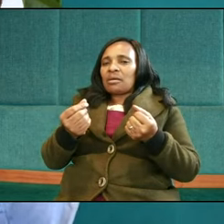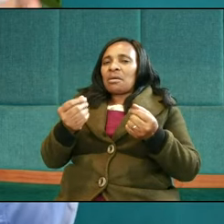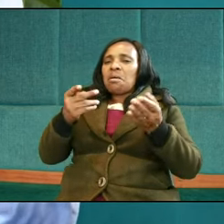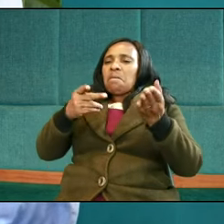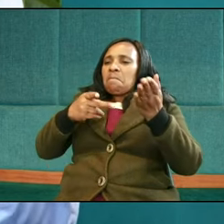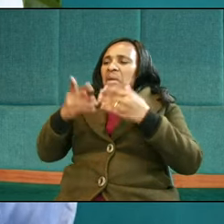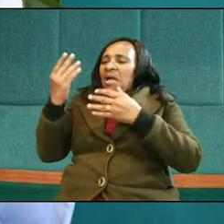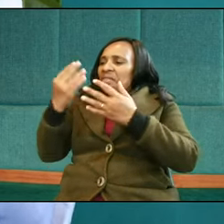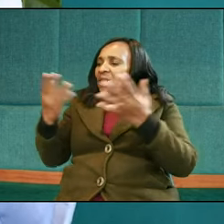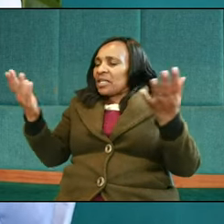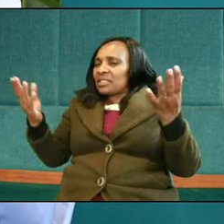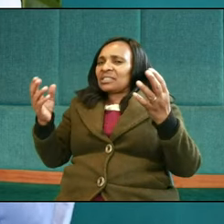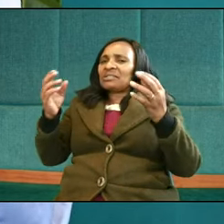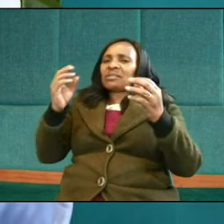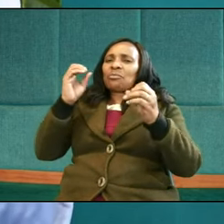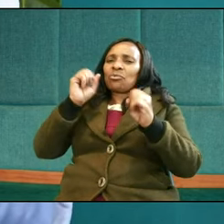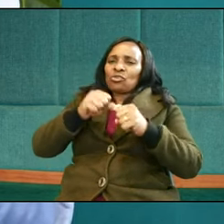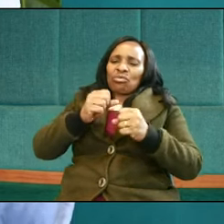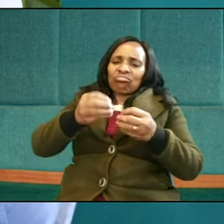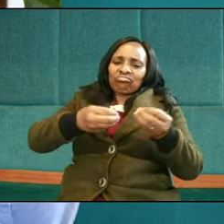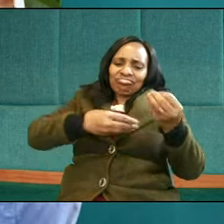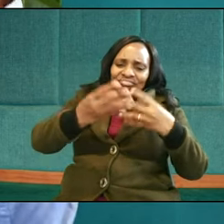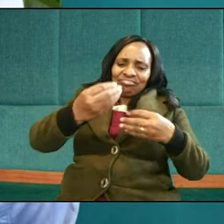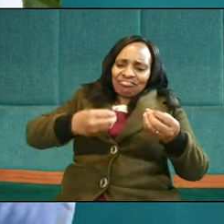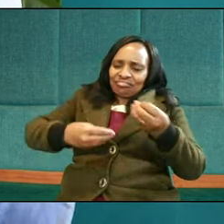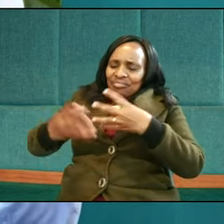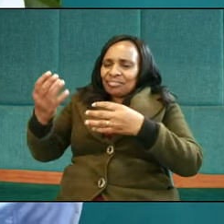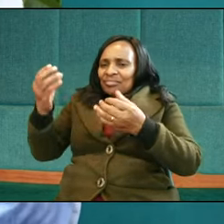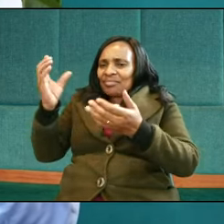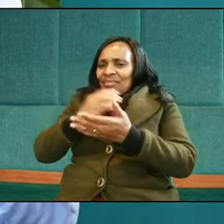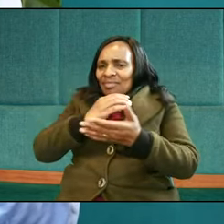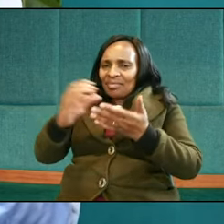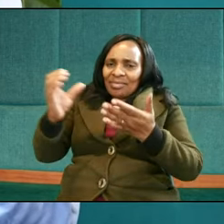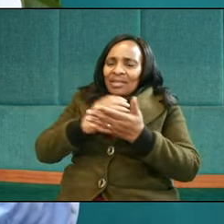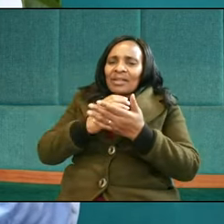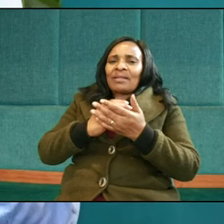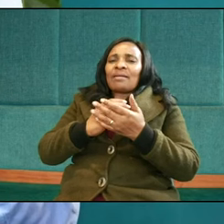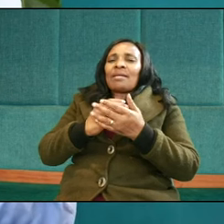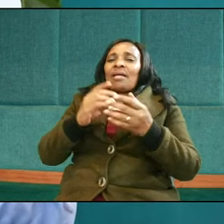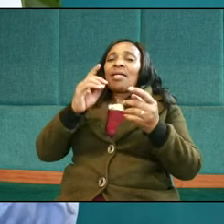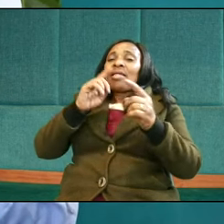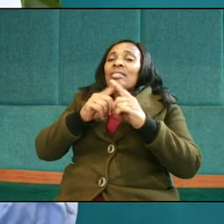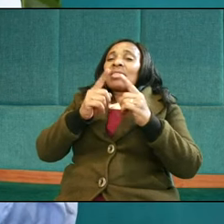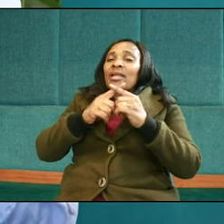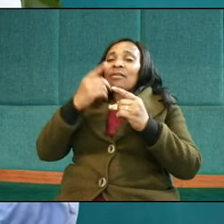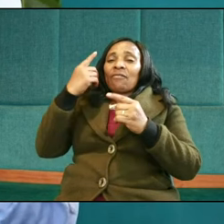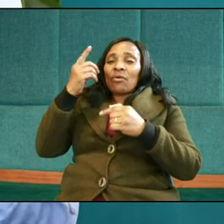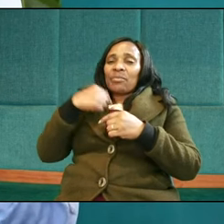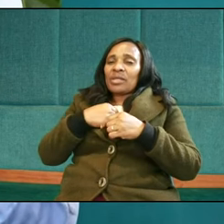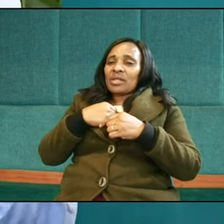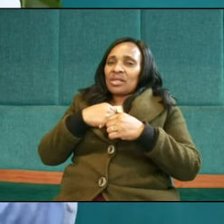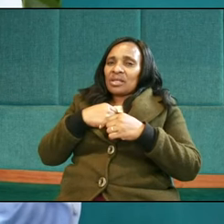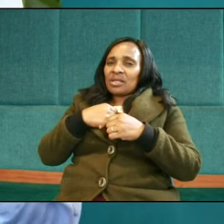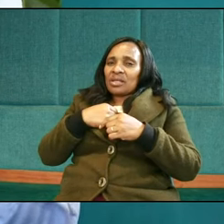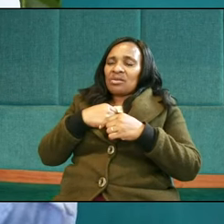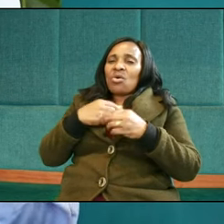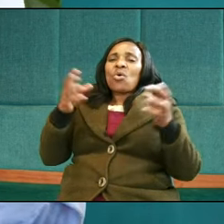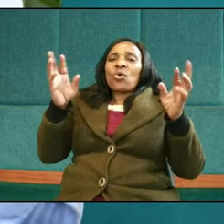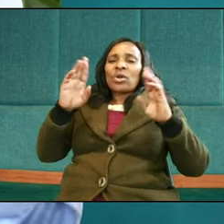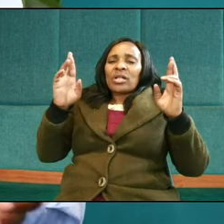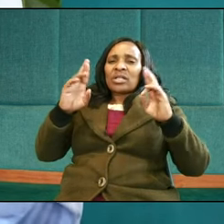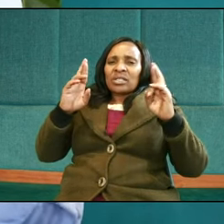buy things. You have to give people money to drink alcohol and things like that. And you see, for me, that